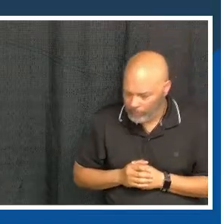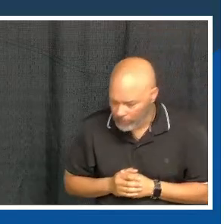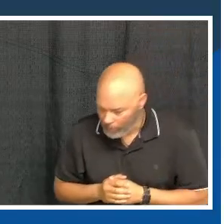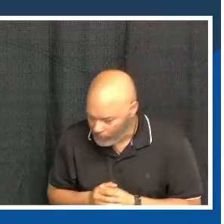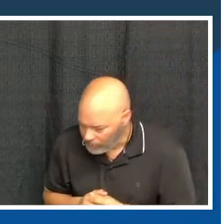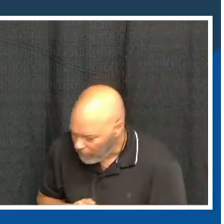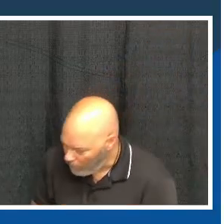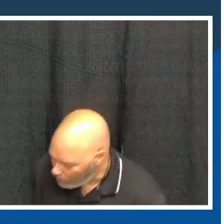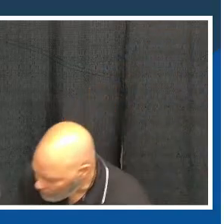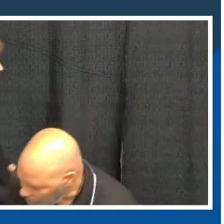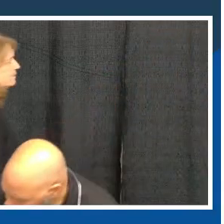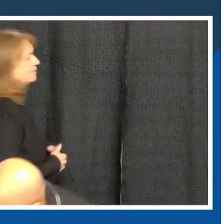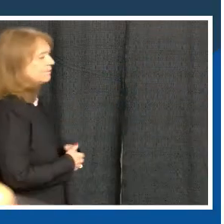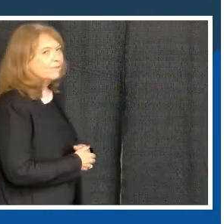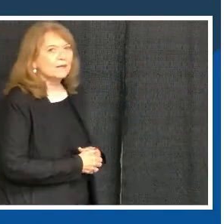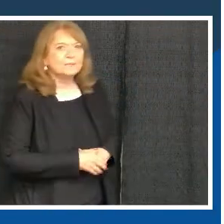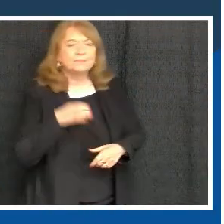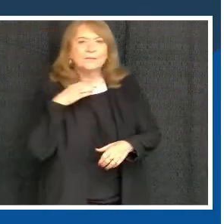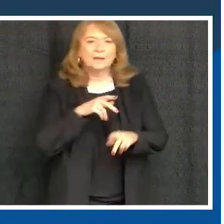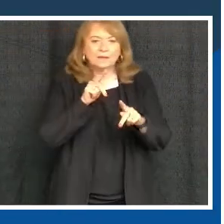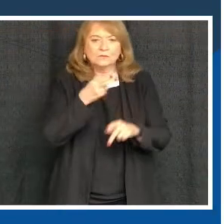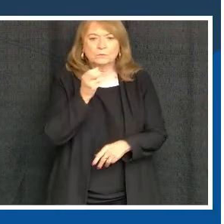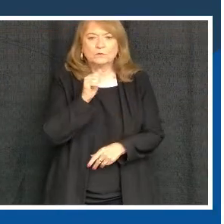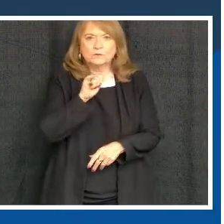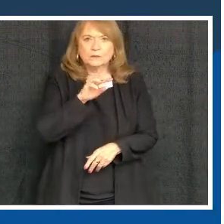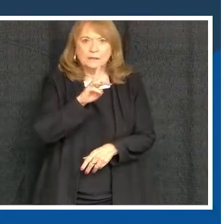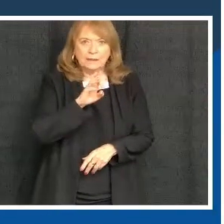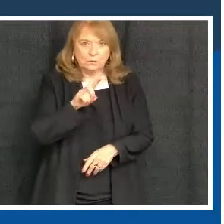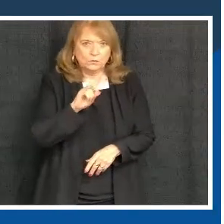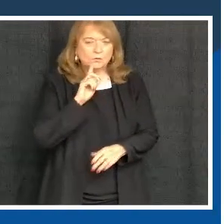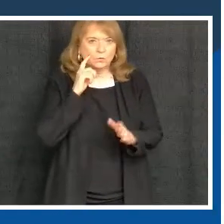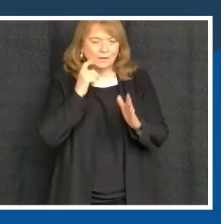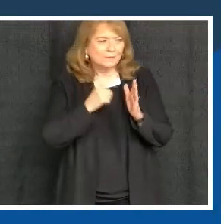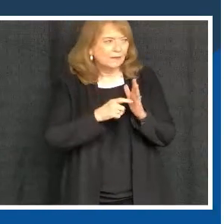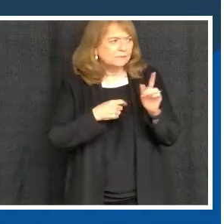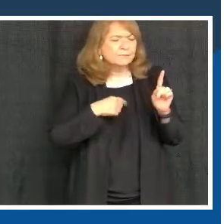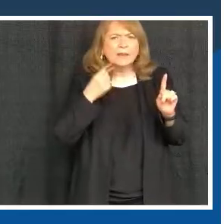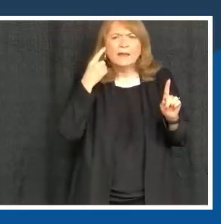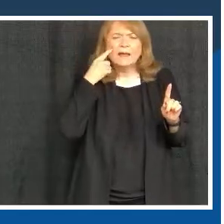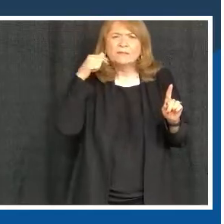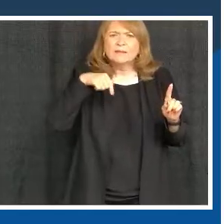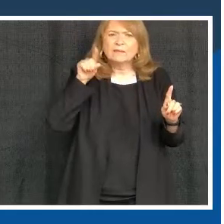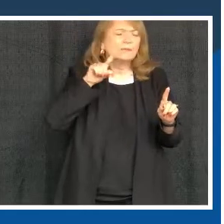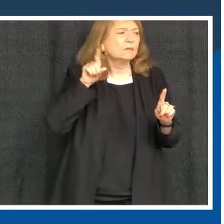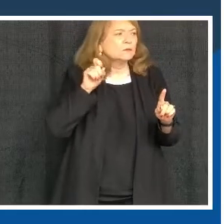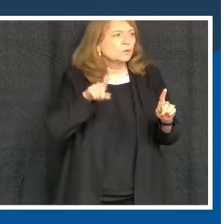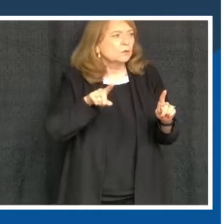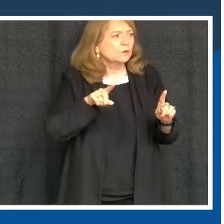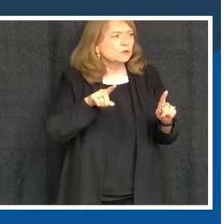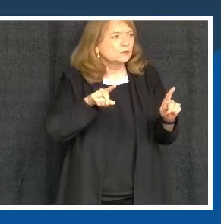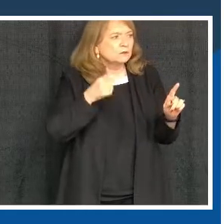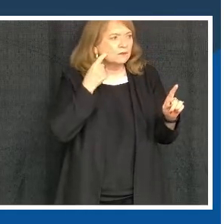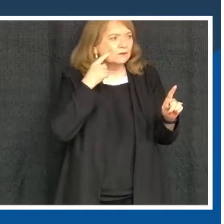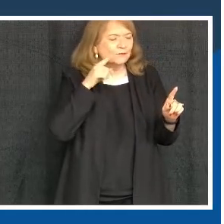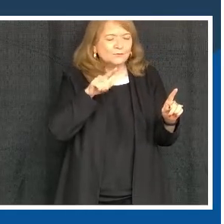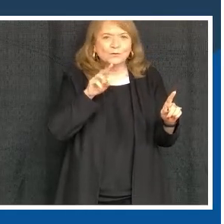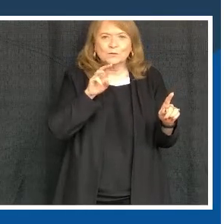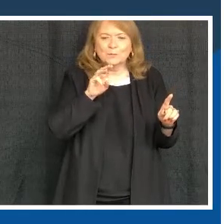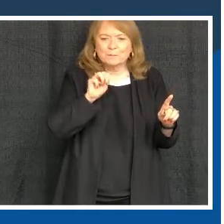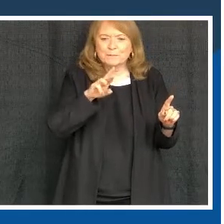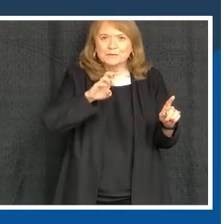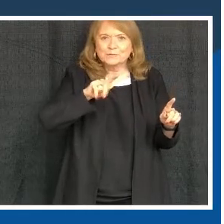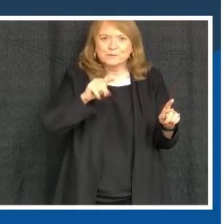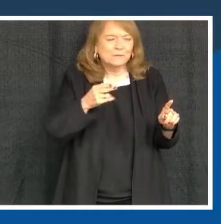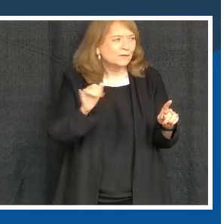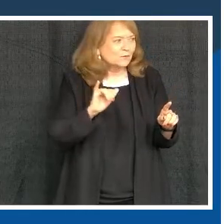Thank you, Mayor. You're welcome. Councilman Haywood, you're recognized. Sorry. I think this question goes to Mr. Smith as well. So drainage comments